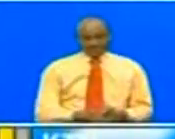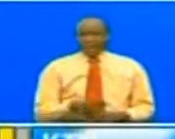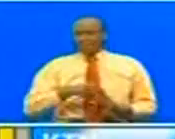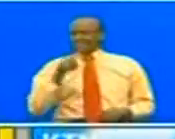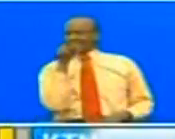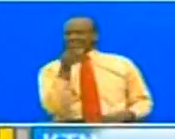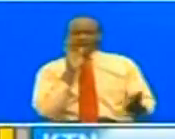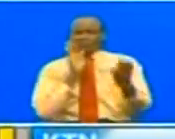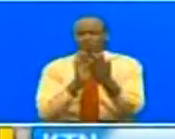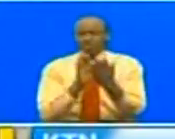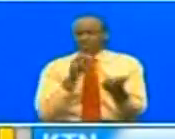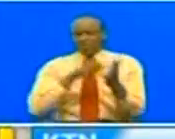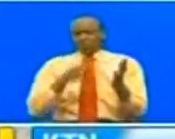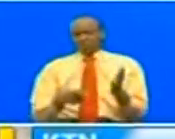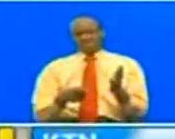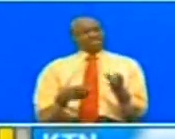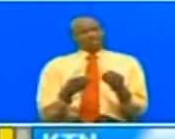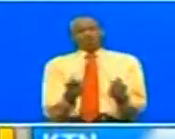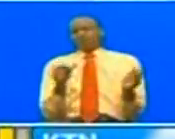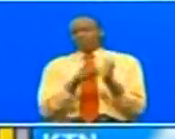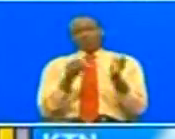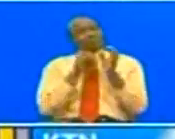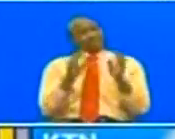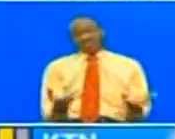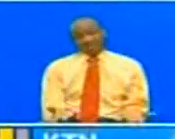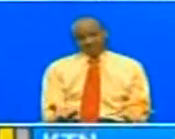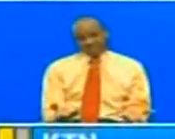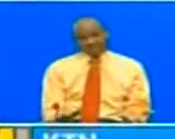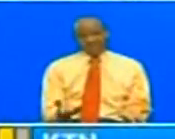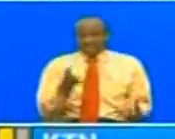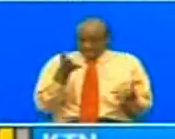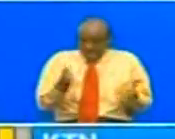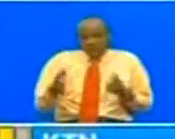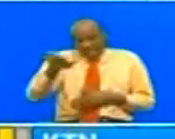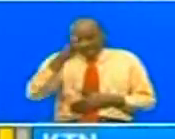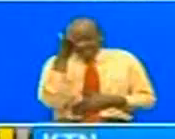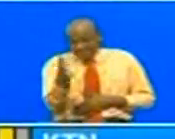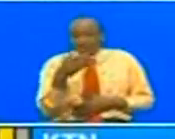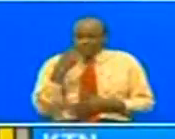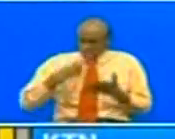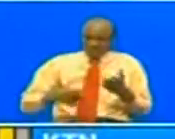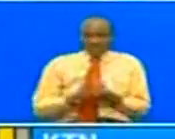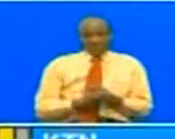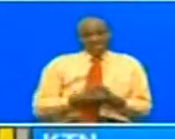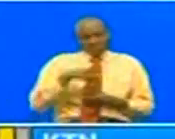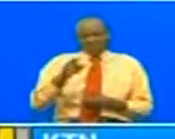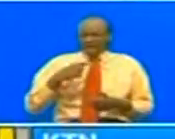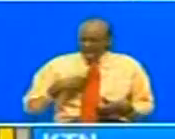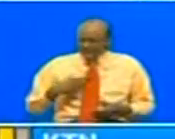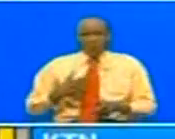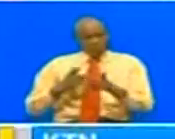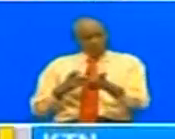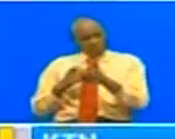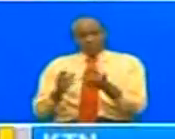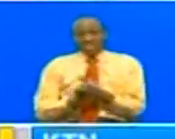that approach, it seems, has done little to end the violence. In fact, the region is now seen as one engaged in a vicious arms